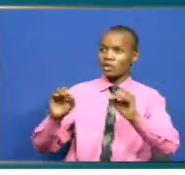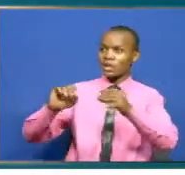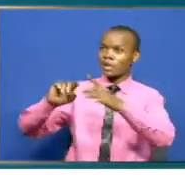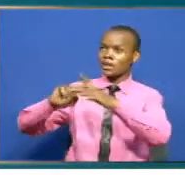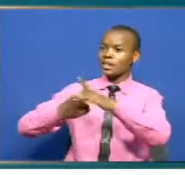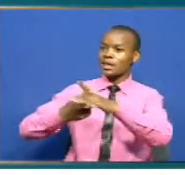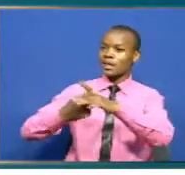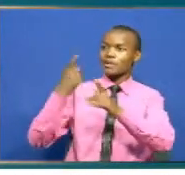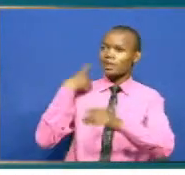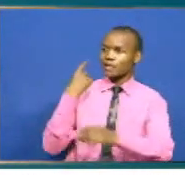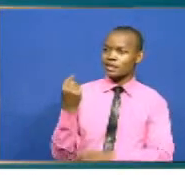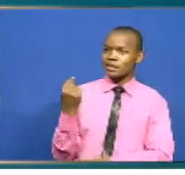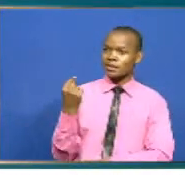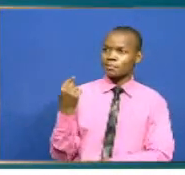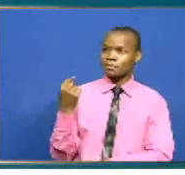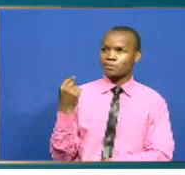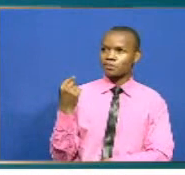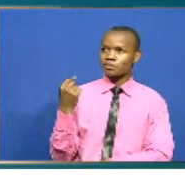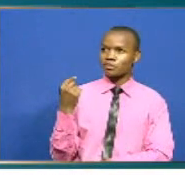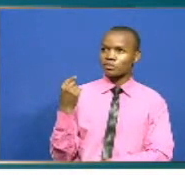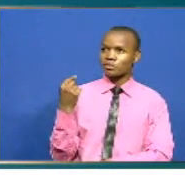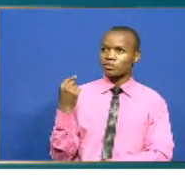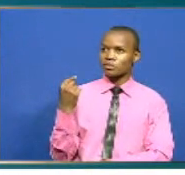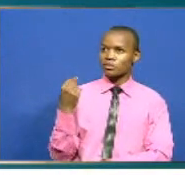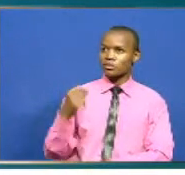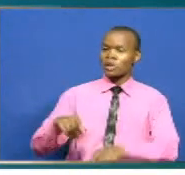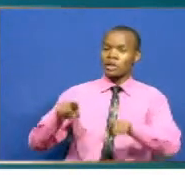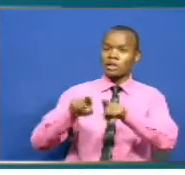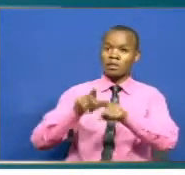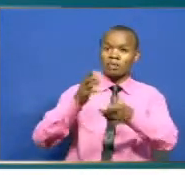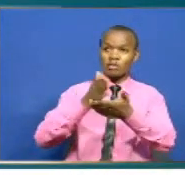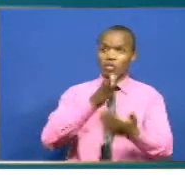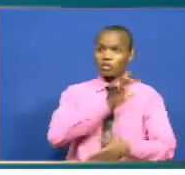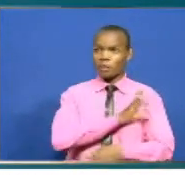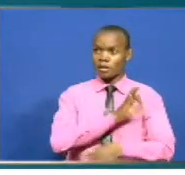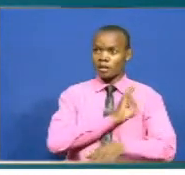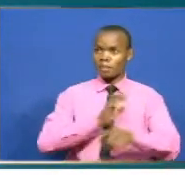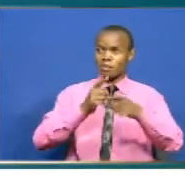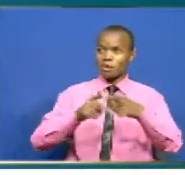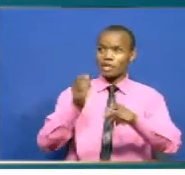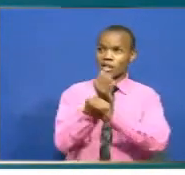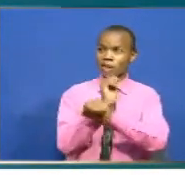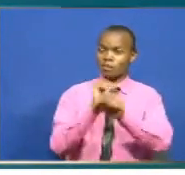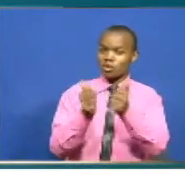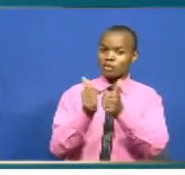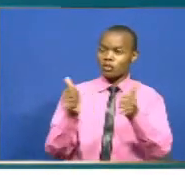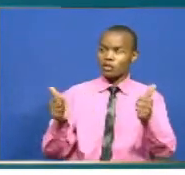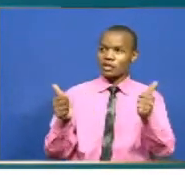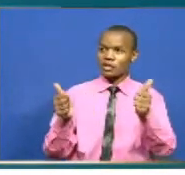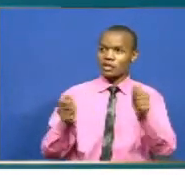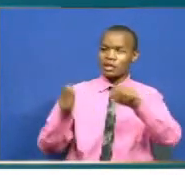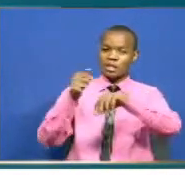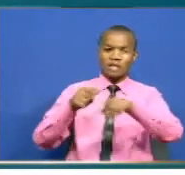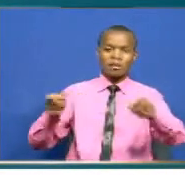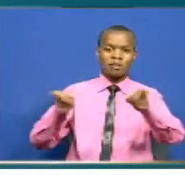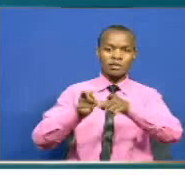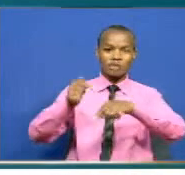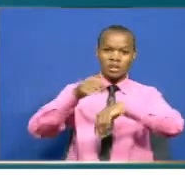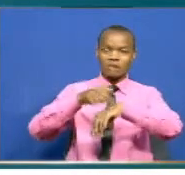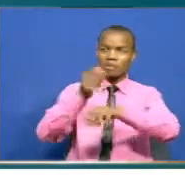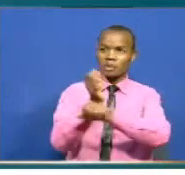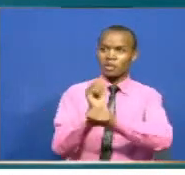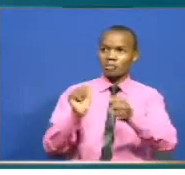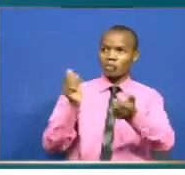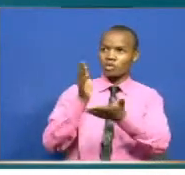that. And you know, the fruits are being seen, but the fruits cannot be seen very well within a short period of time. You cannot